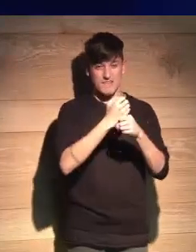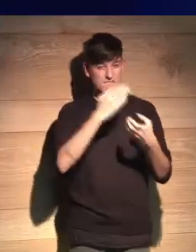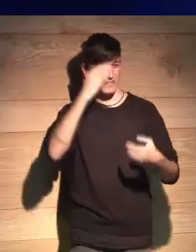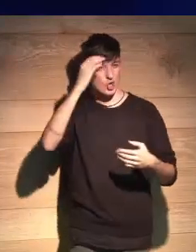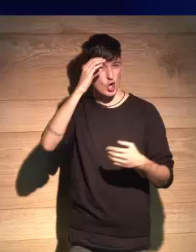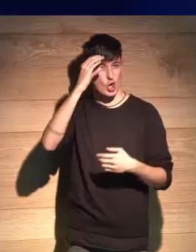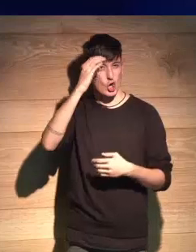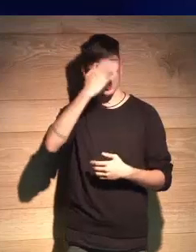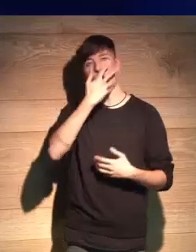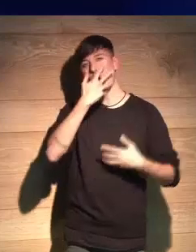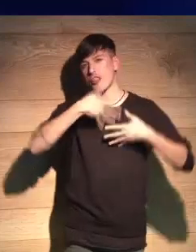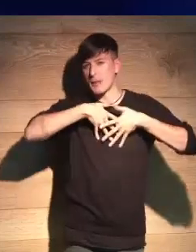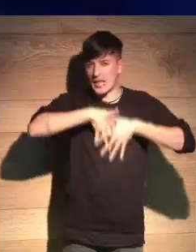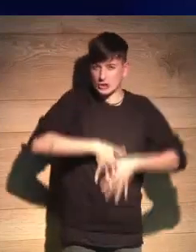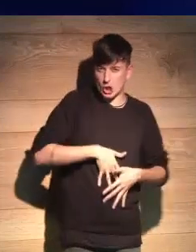multidisciplinarity,